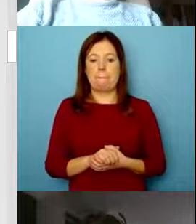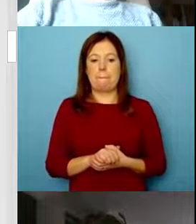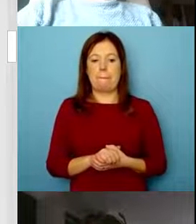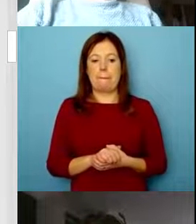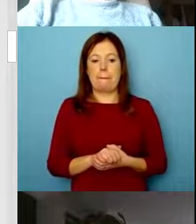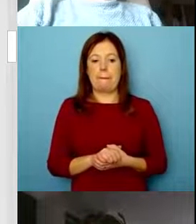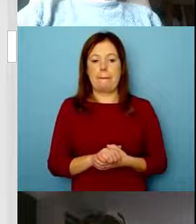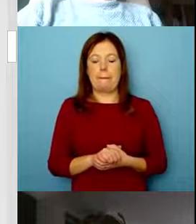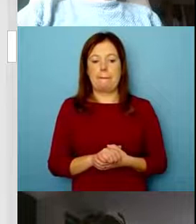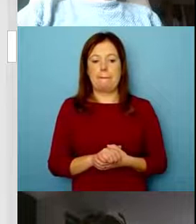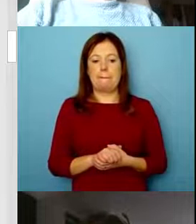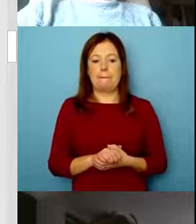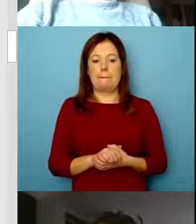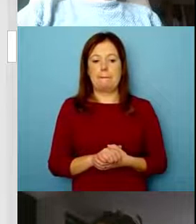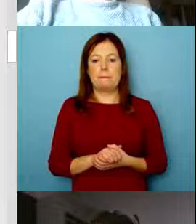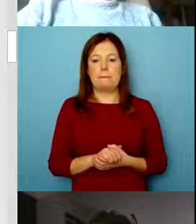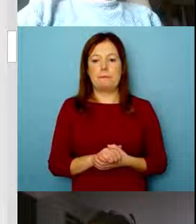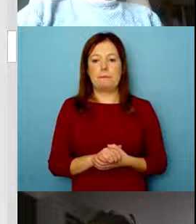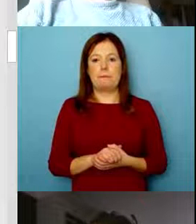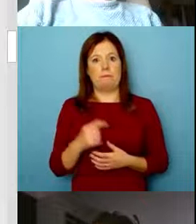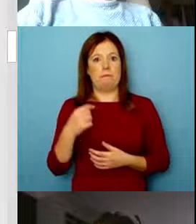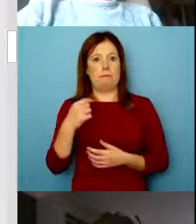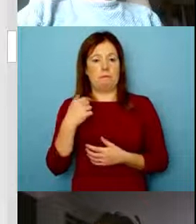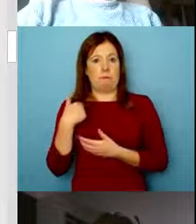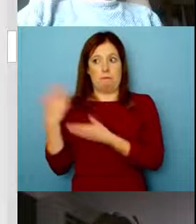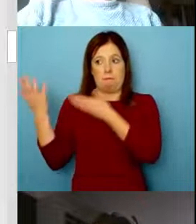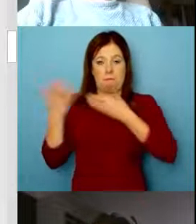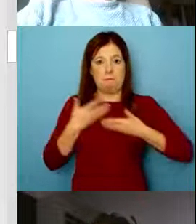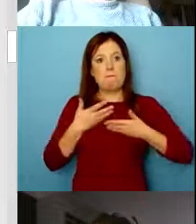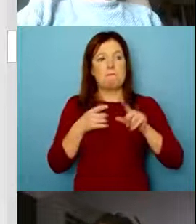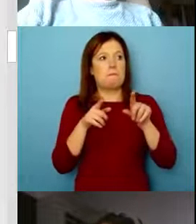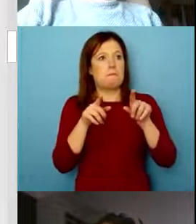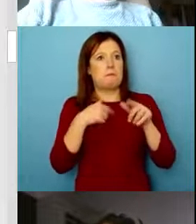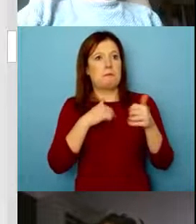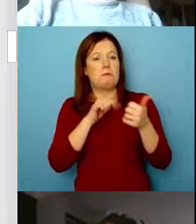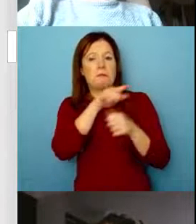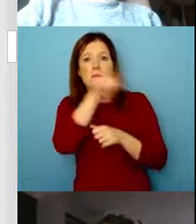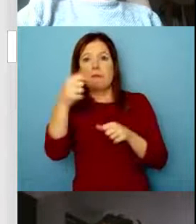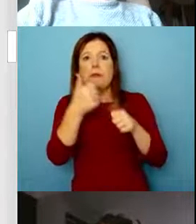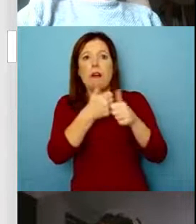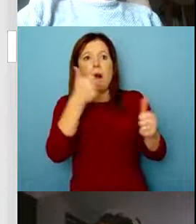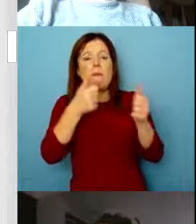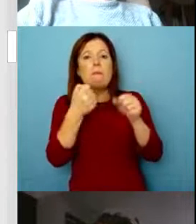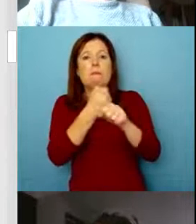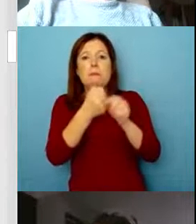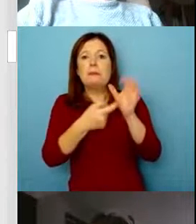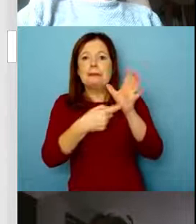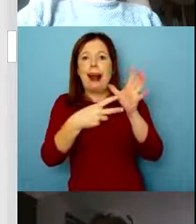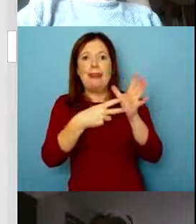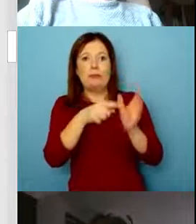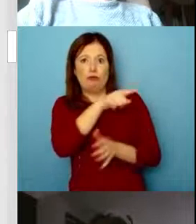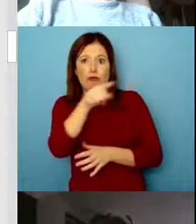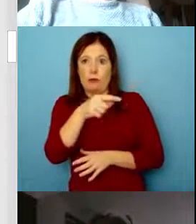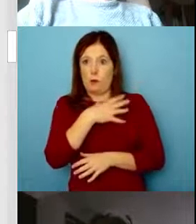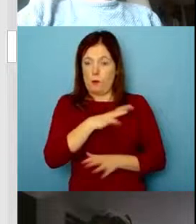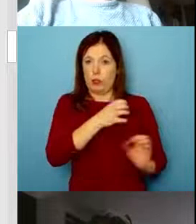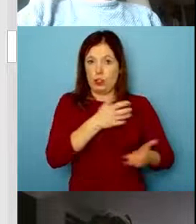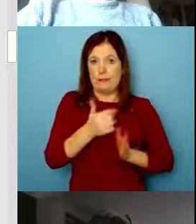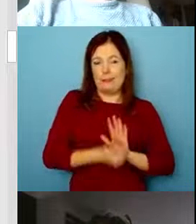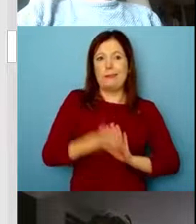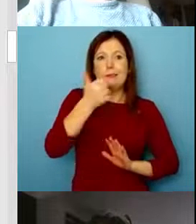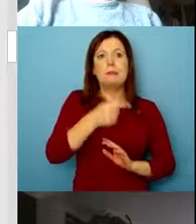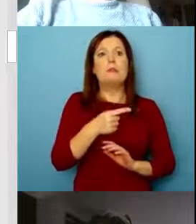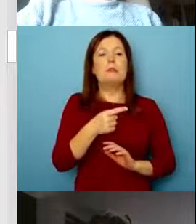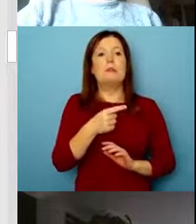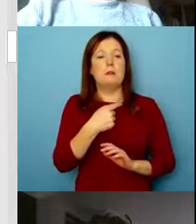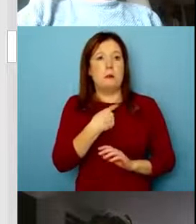viewer experience, as did our manufacturer device partners. And some of them did struggle